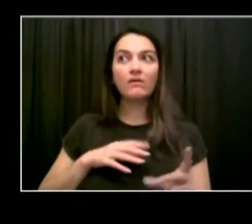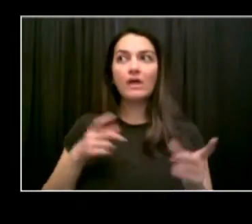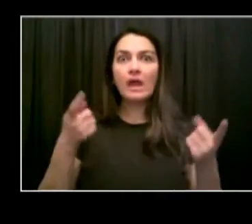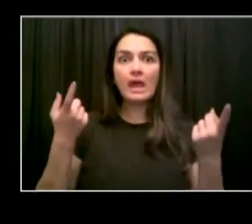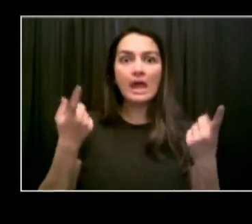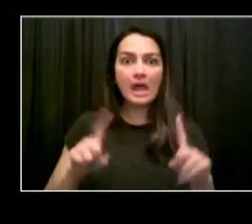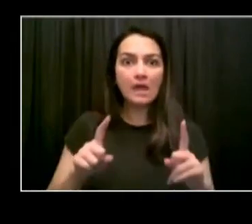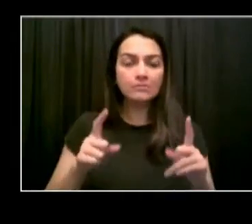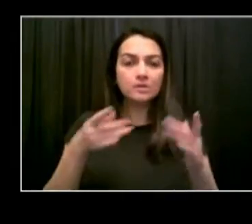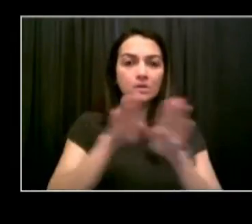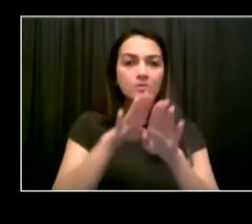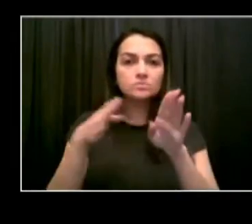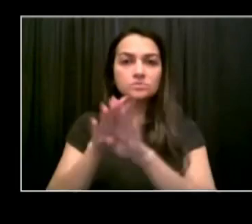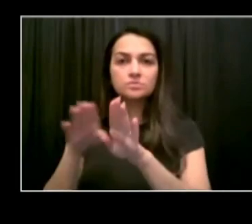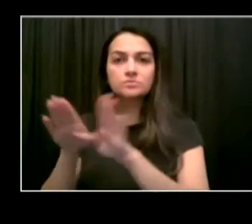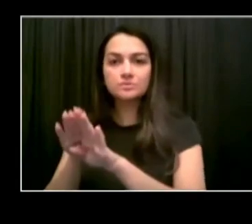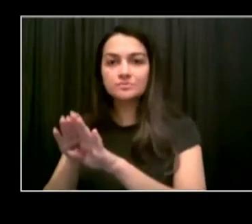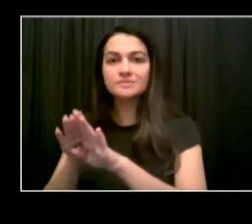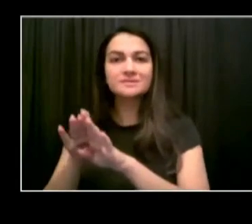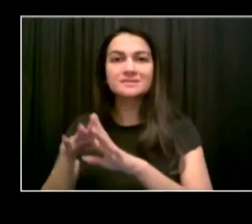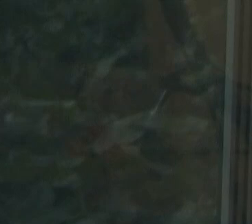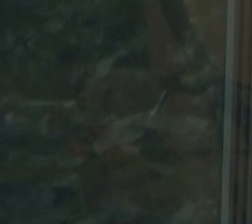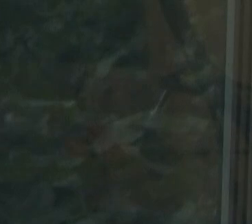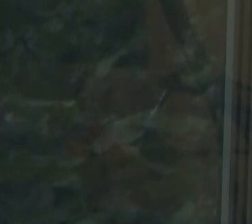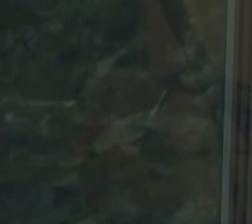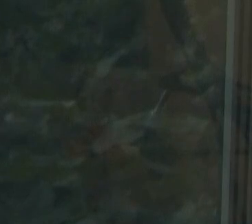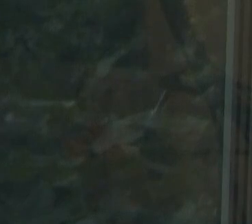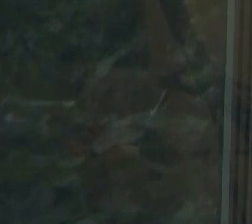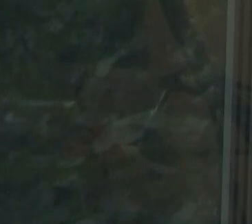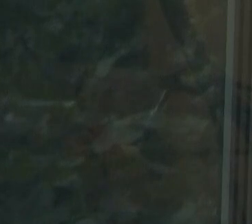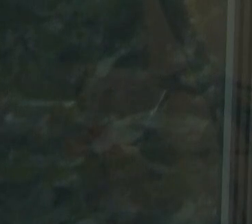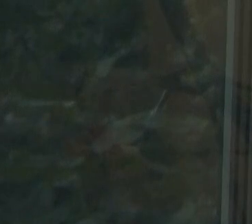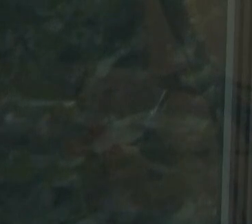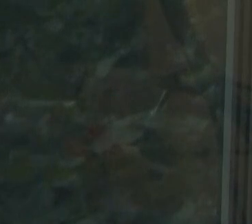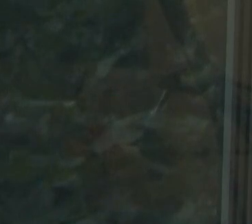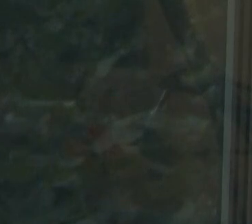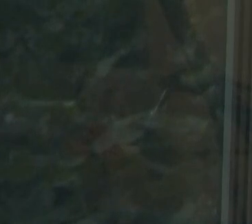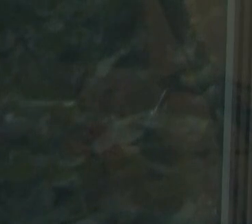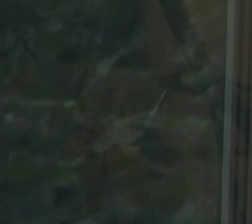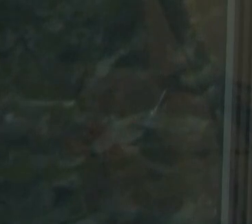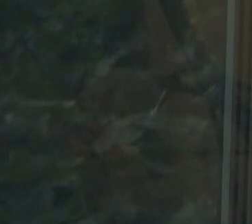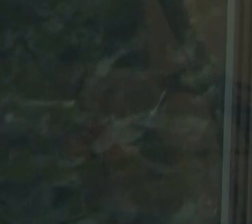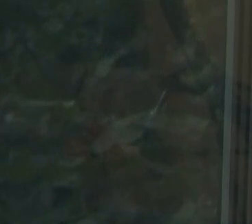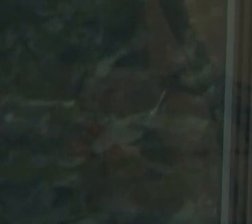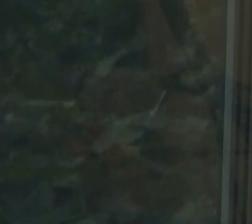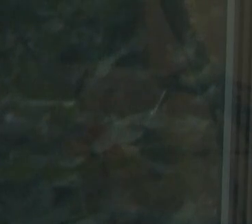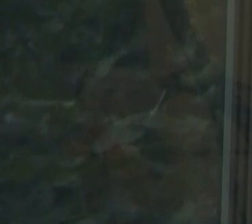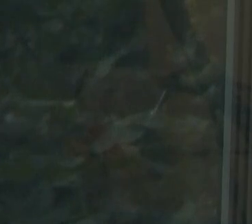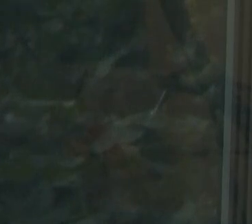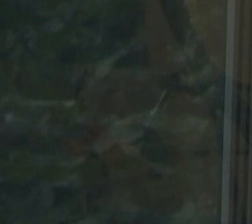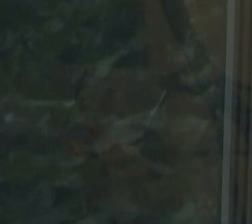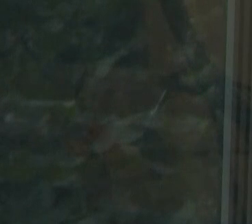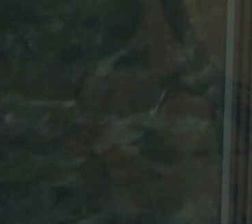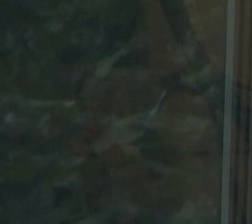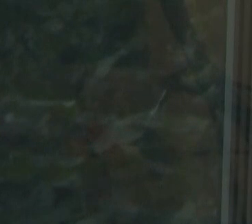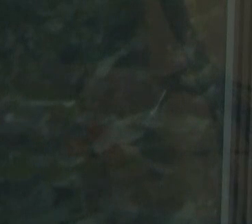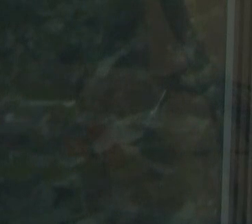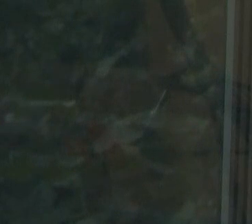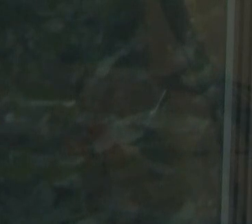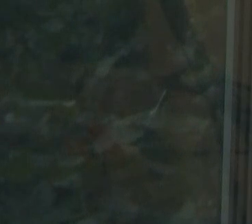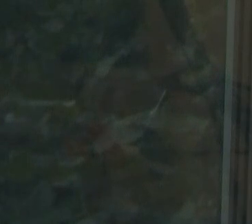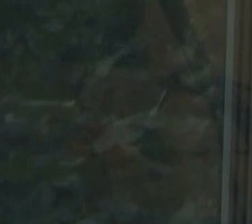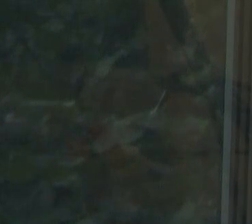so this is a good option for us. Mayor Bill de Blasio said he will give business owners and residents time to adjust,